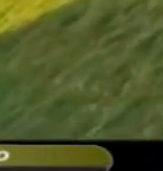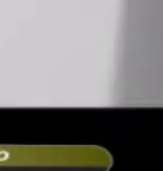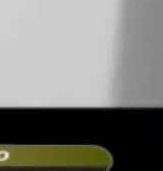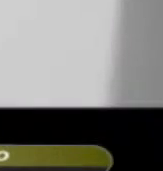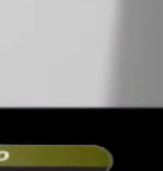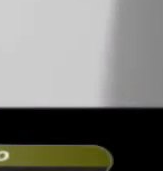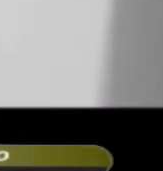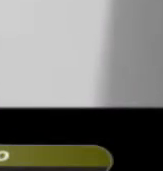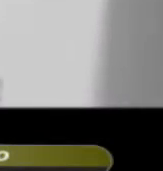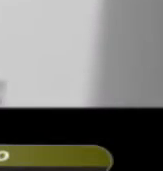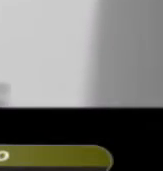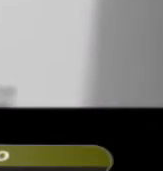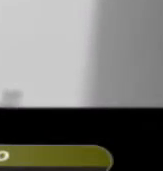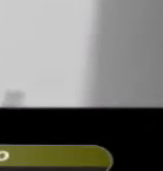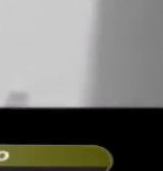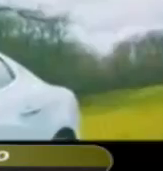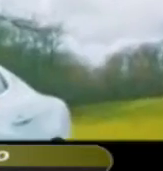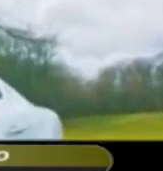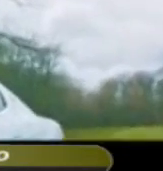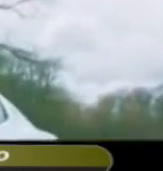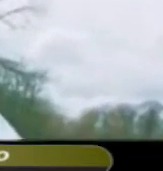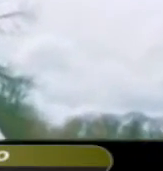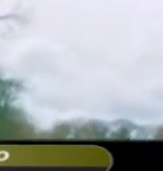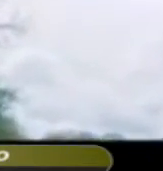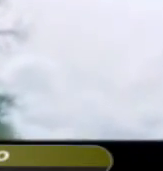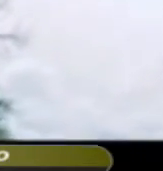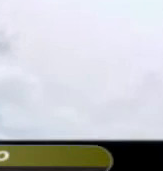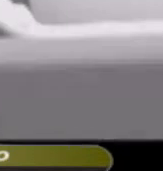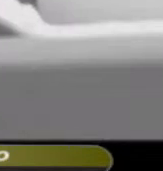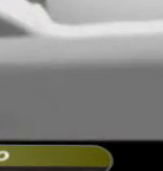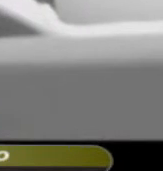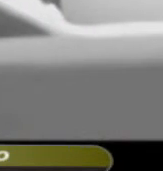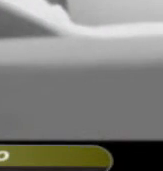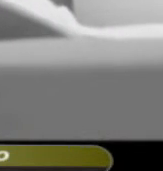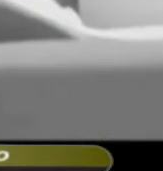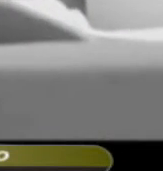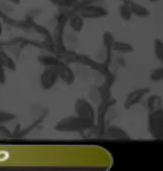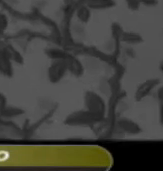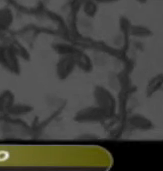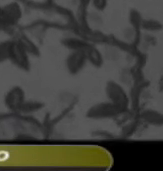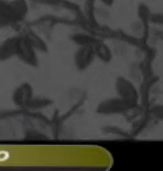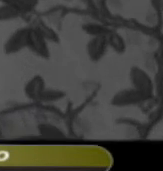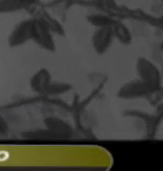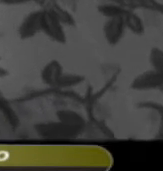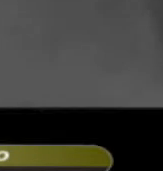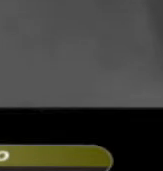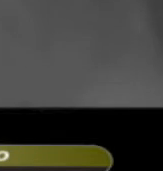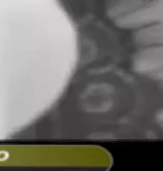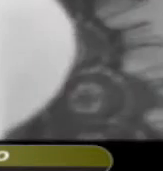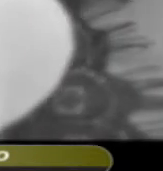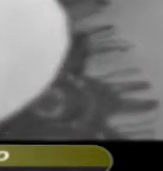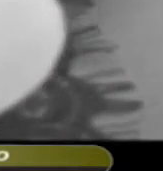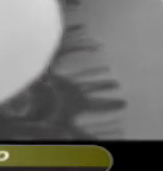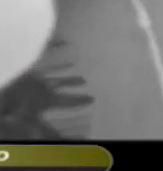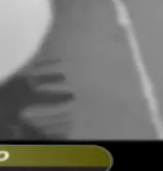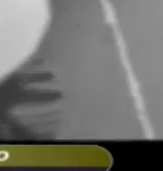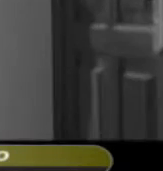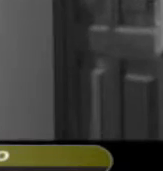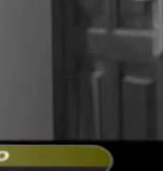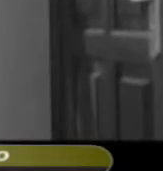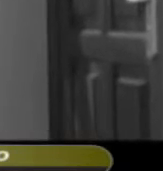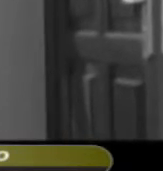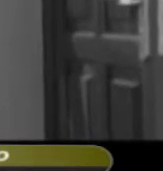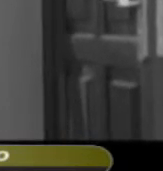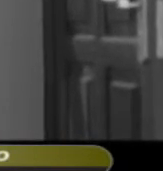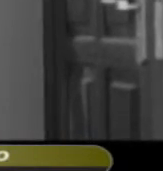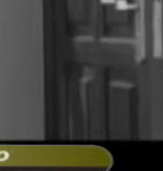it, baby, how you moving. You don't know you can do it yourself. They can when they can be calling myself. Mommy,